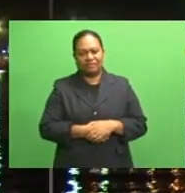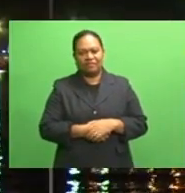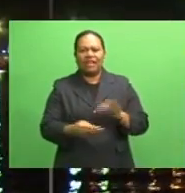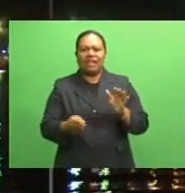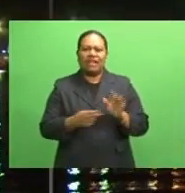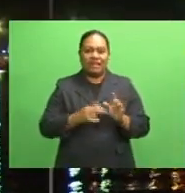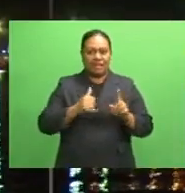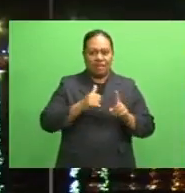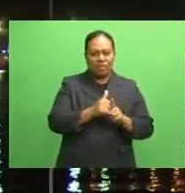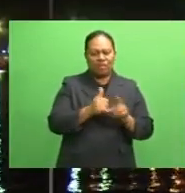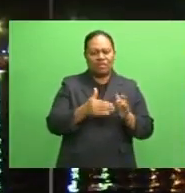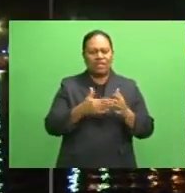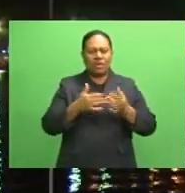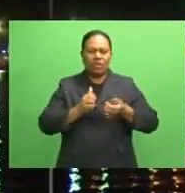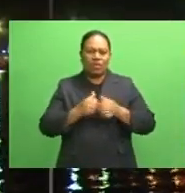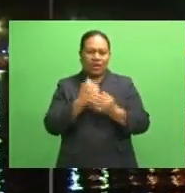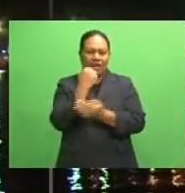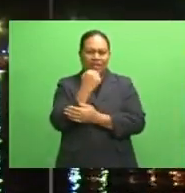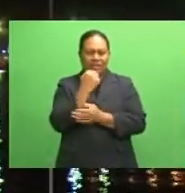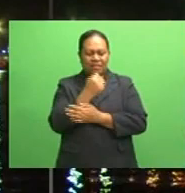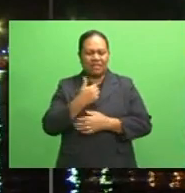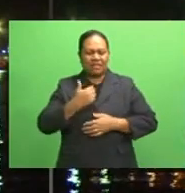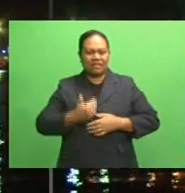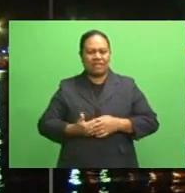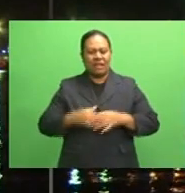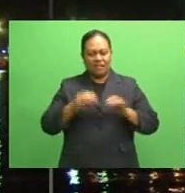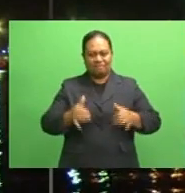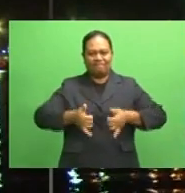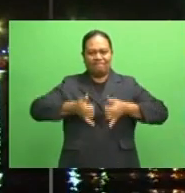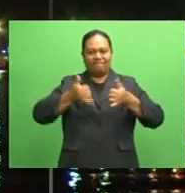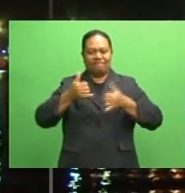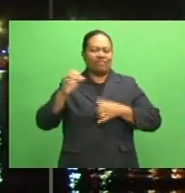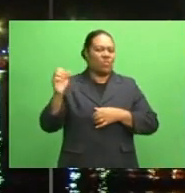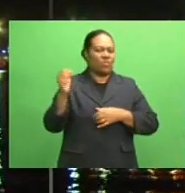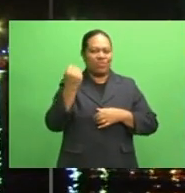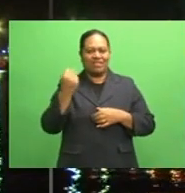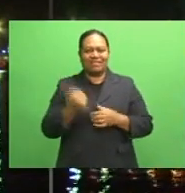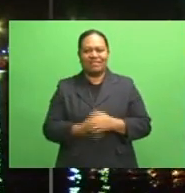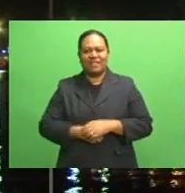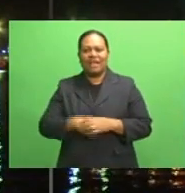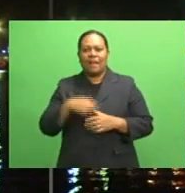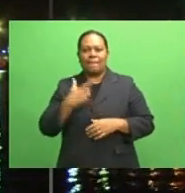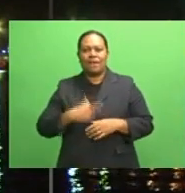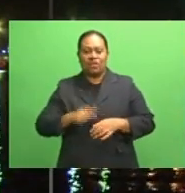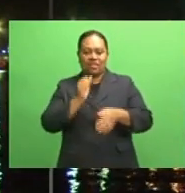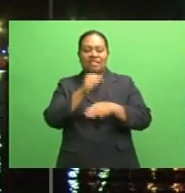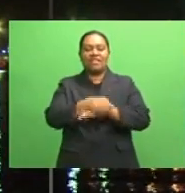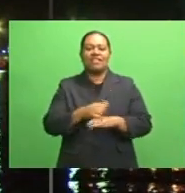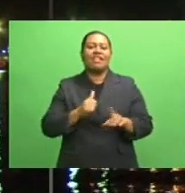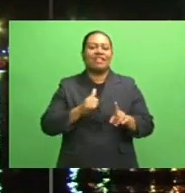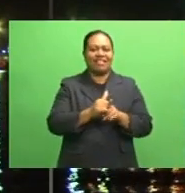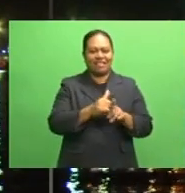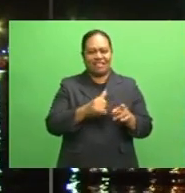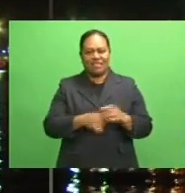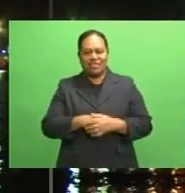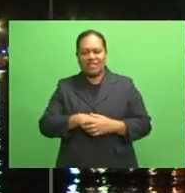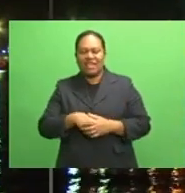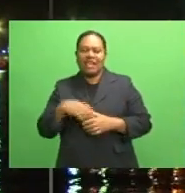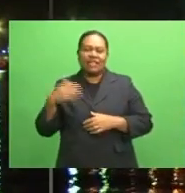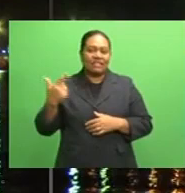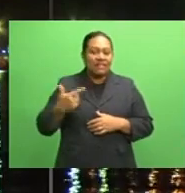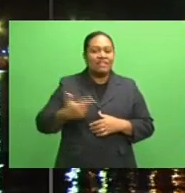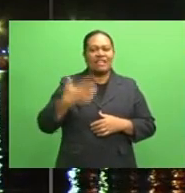Namosi rugby side has successfully defended the Fairbrother Sullivan Trophy. This is after they defeated Naitha Siri